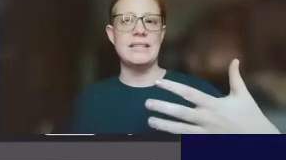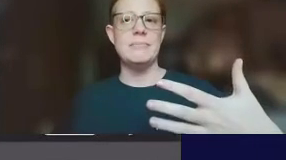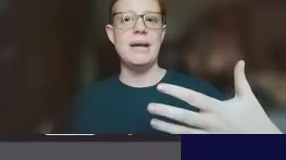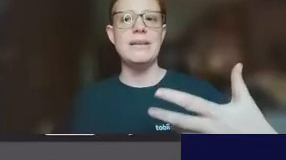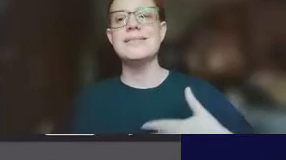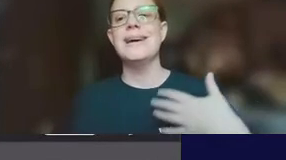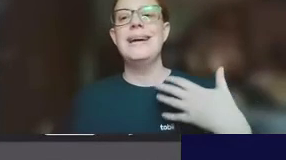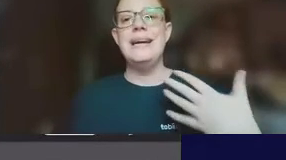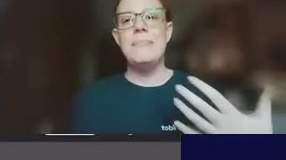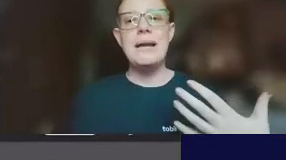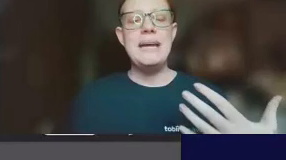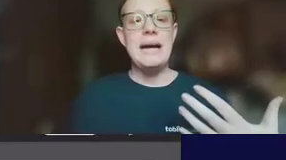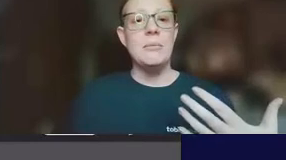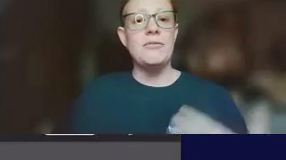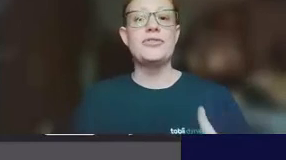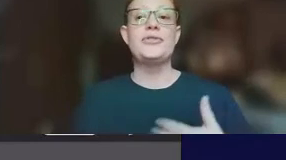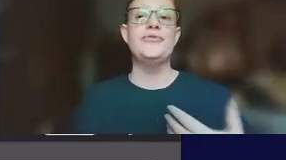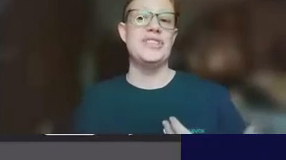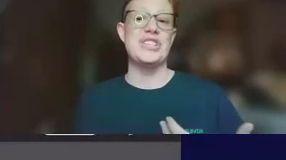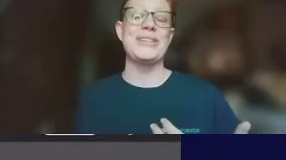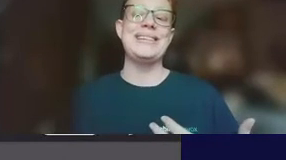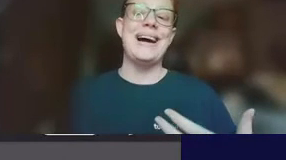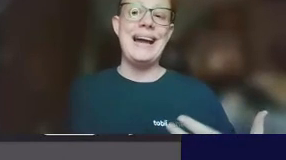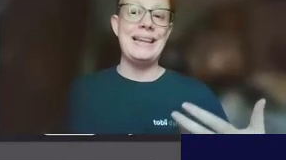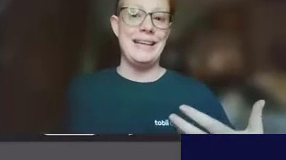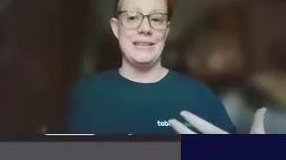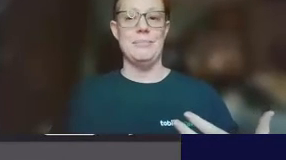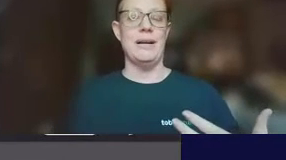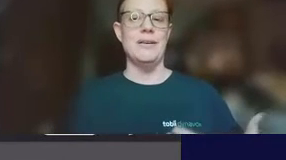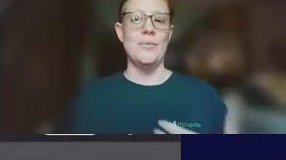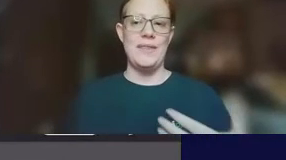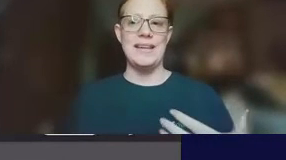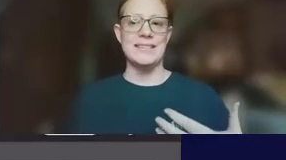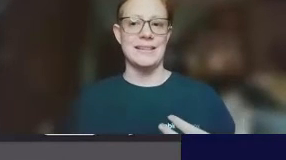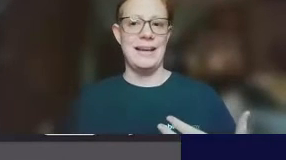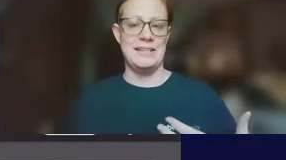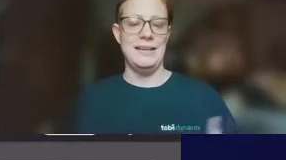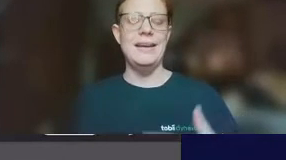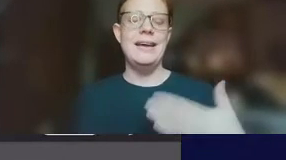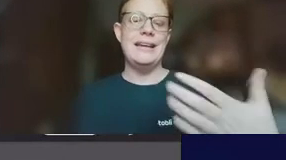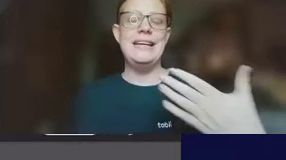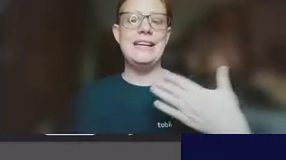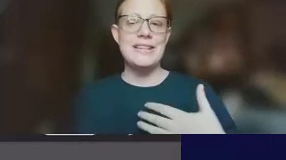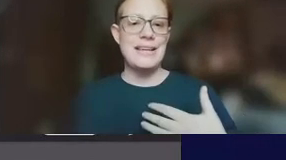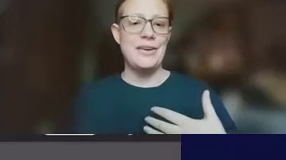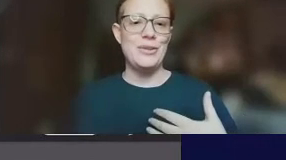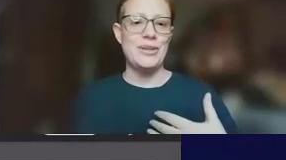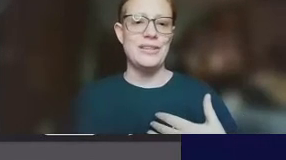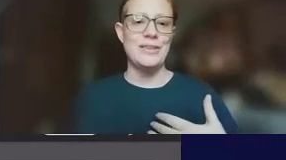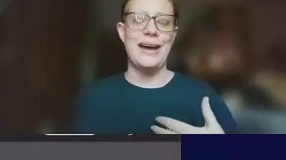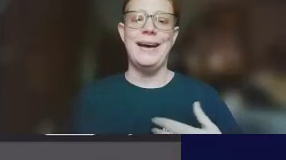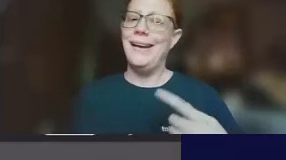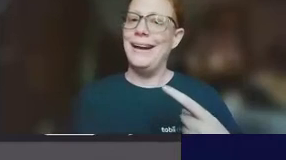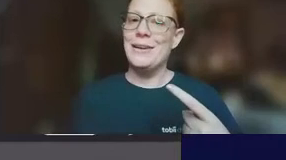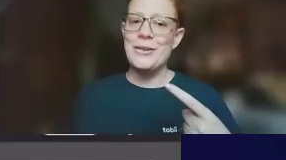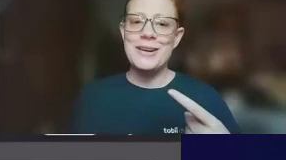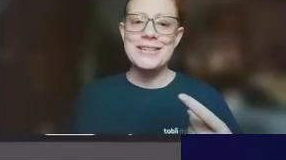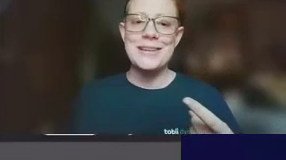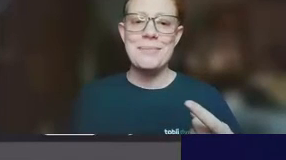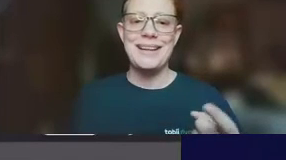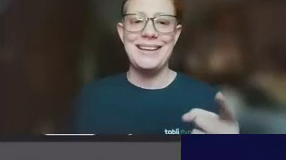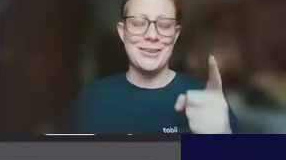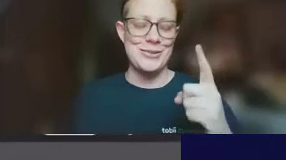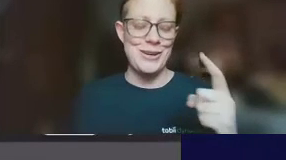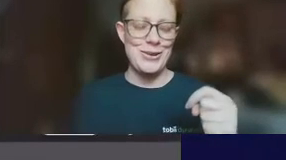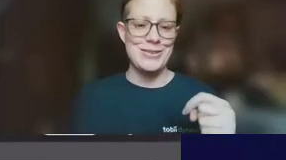they're selecting buttons, it might be helpful to visually highlight the button when they select it. And here is how you can do that. I know there